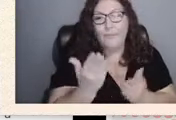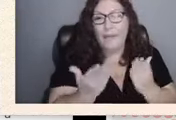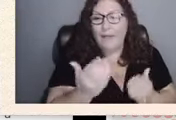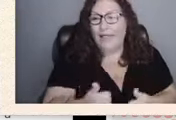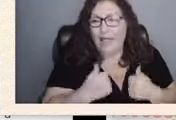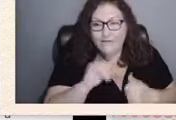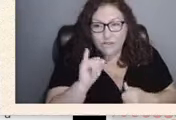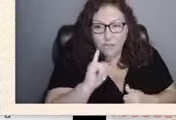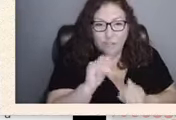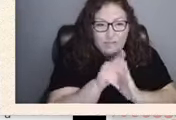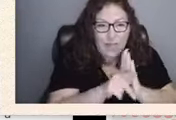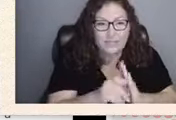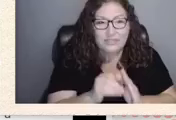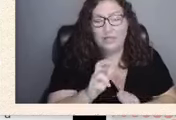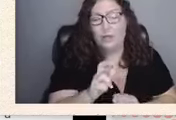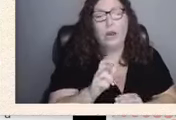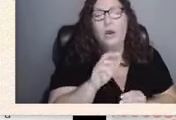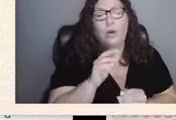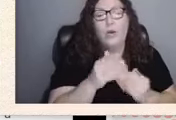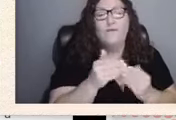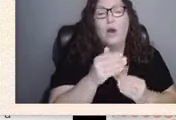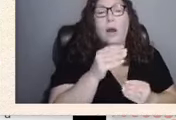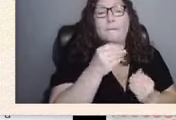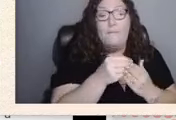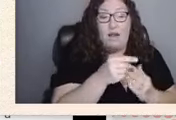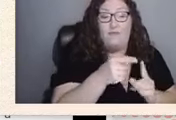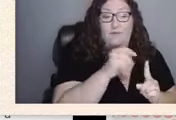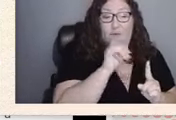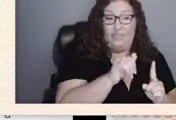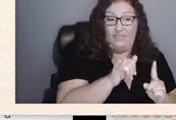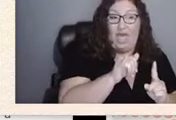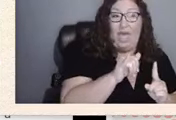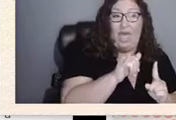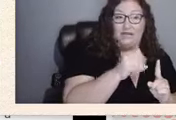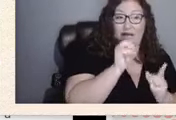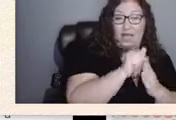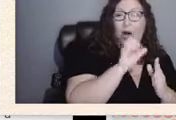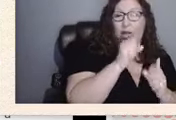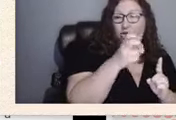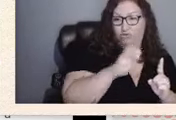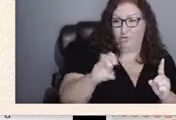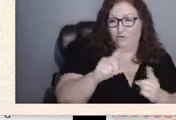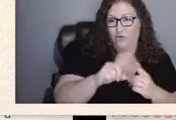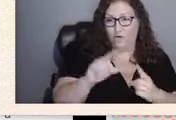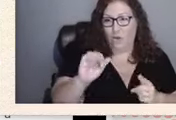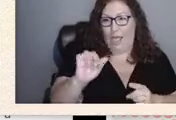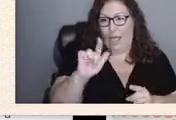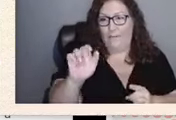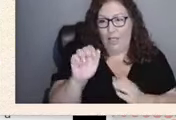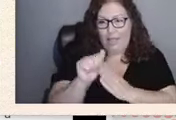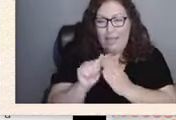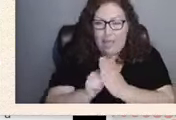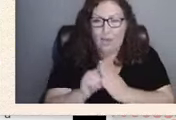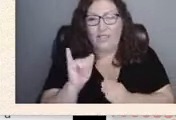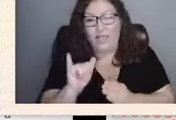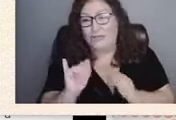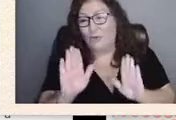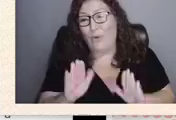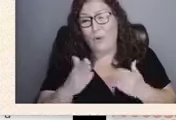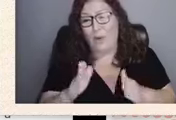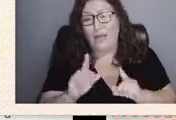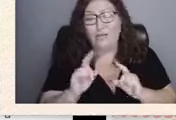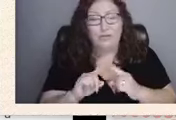from that special needs trust can be directed over to an ABLE account, which is a great way to allow flexibility on how